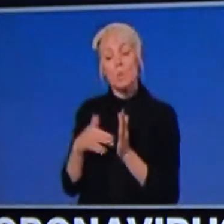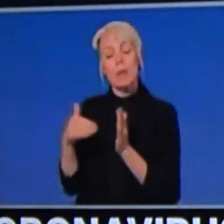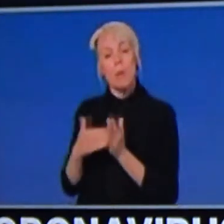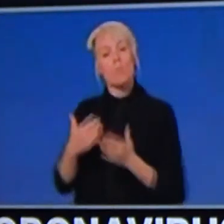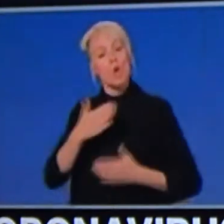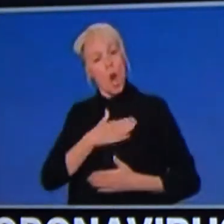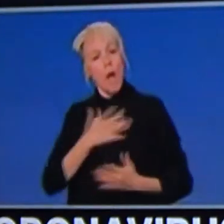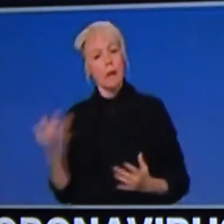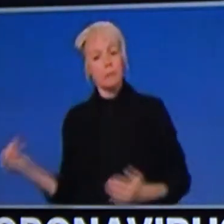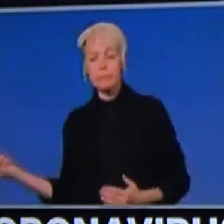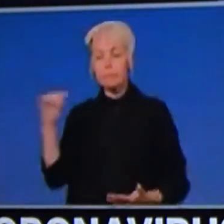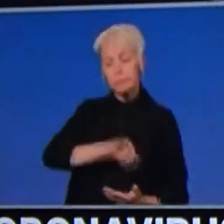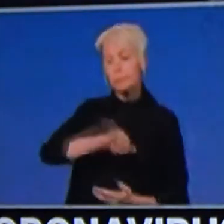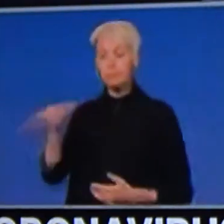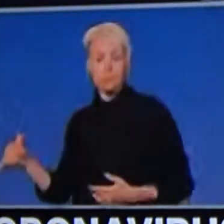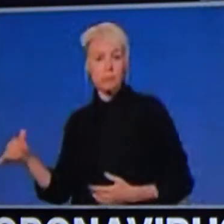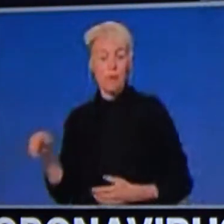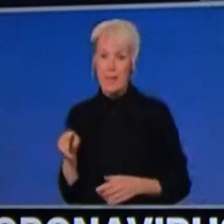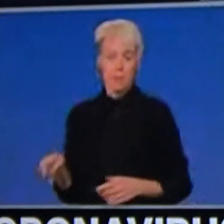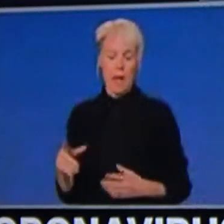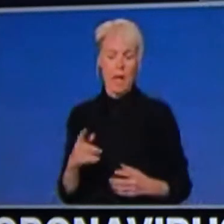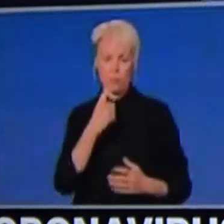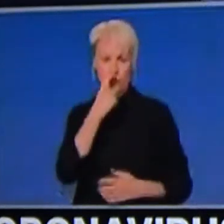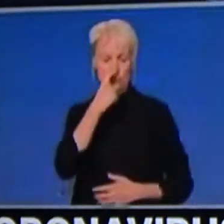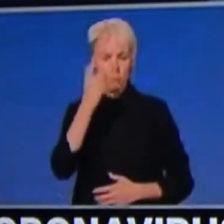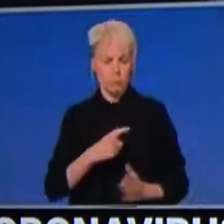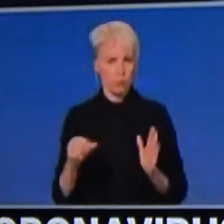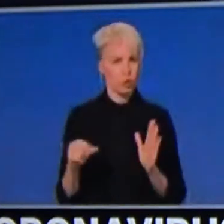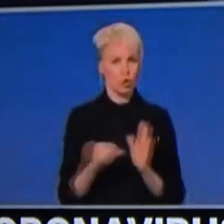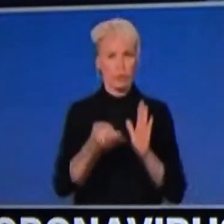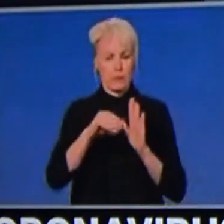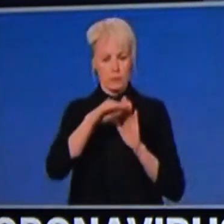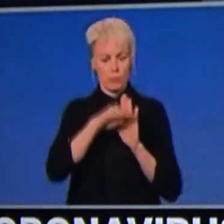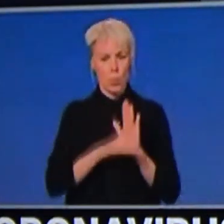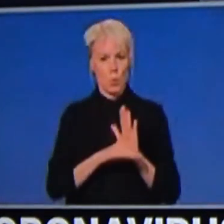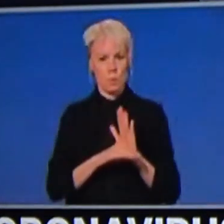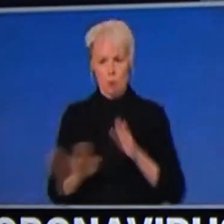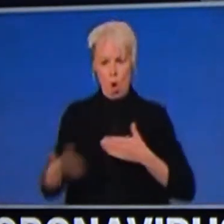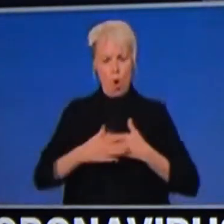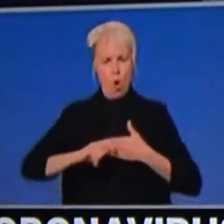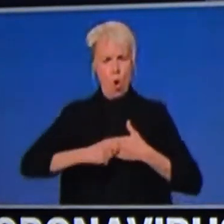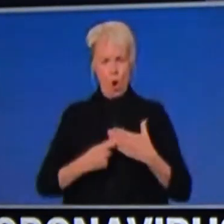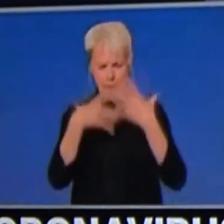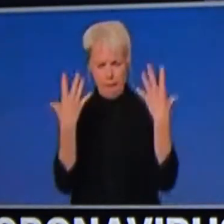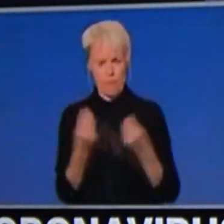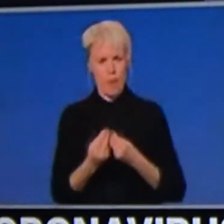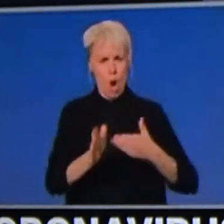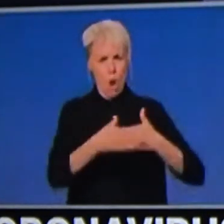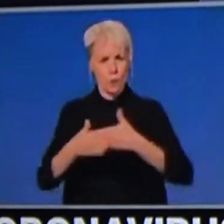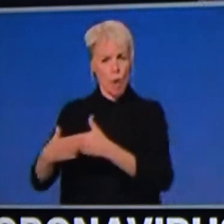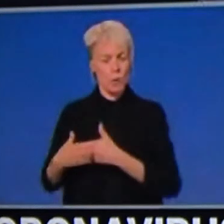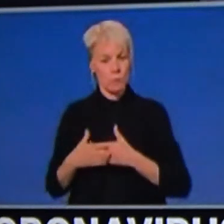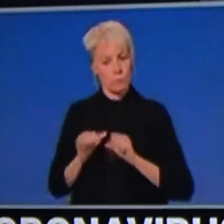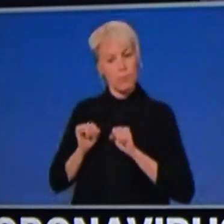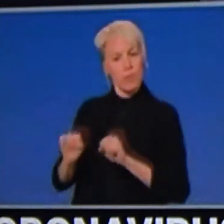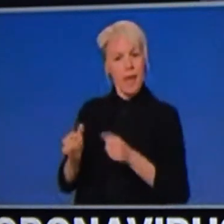in a state of even more extreme lockdown there in New Zealand. That's been their process, and